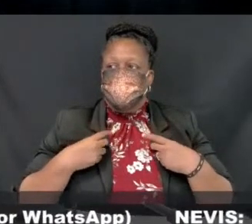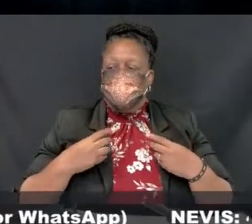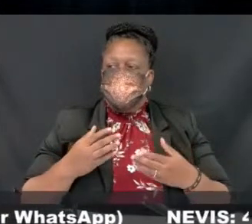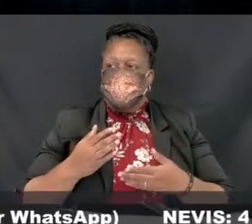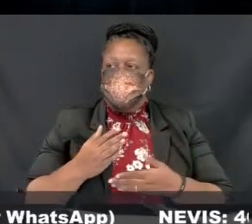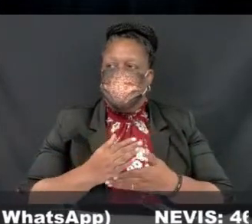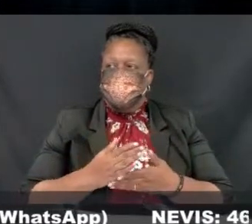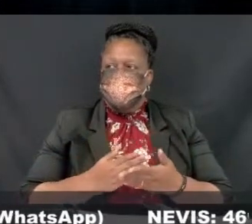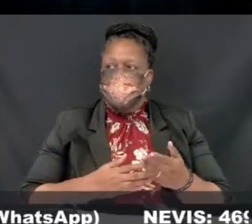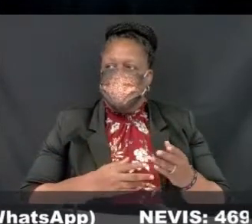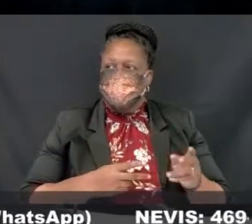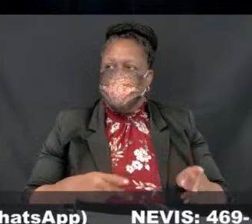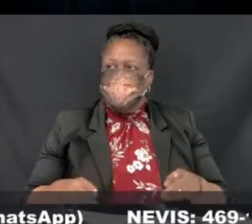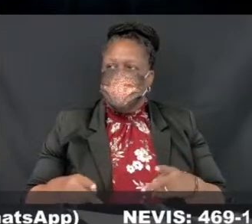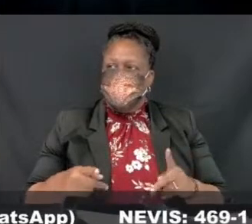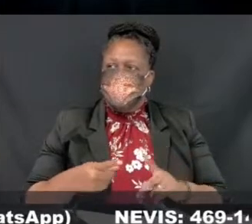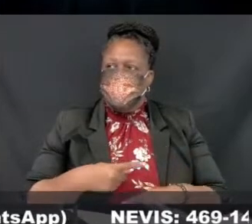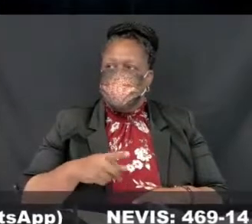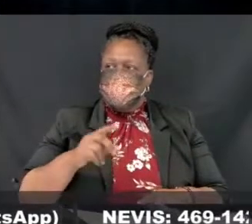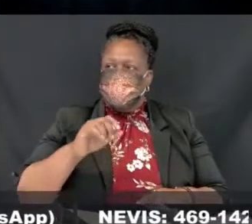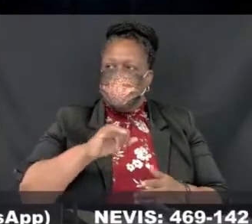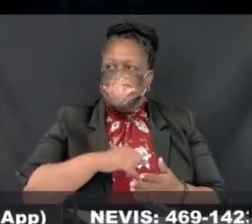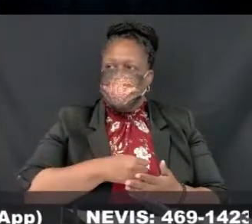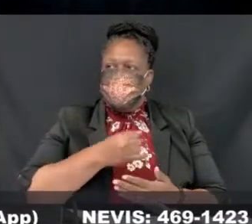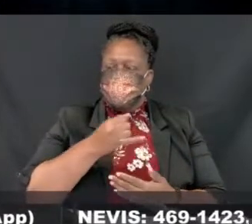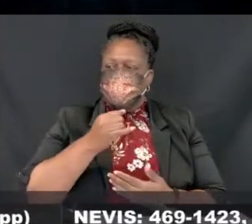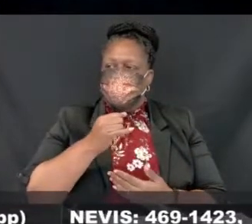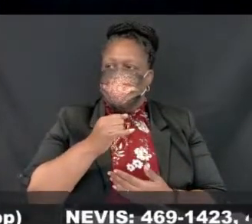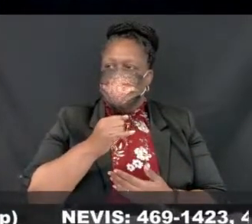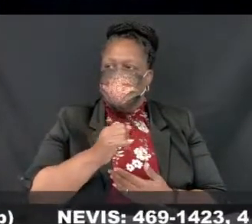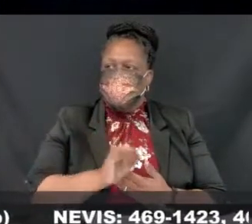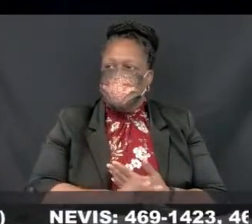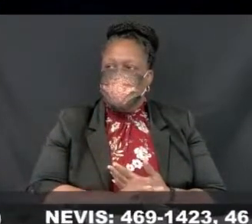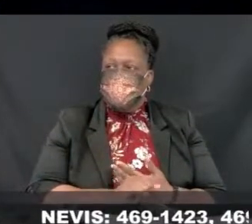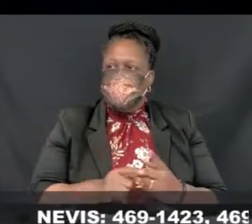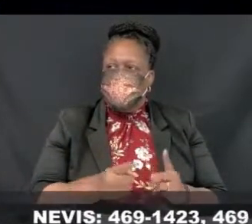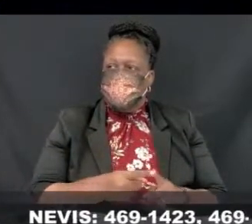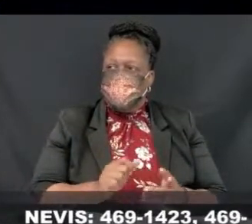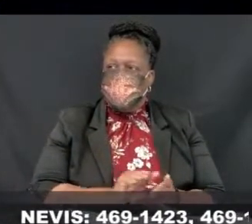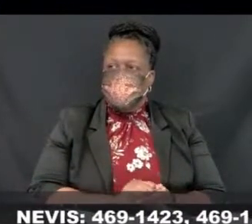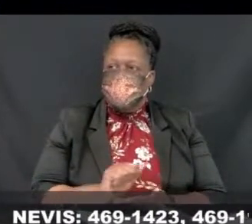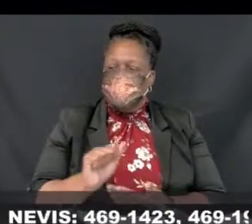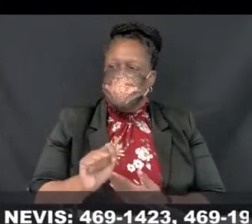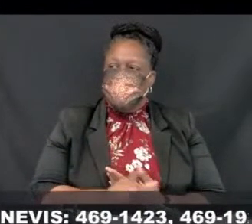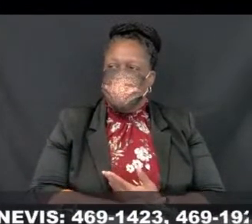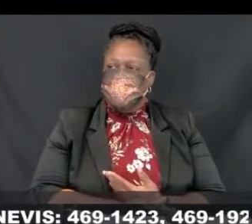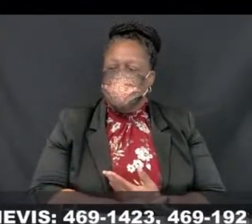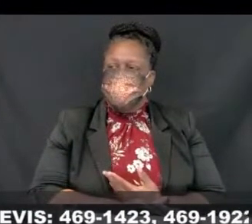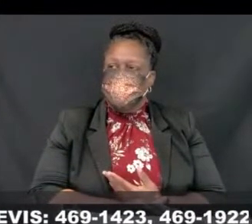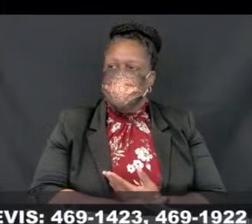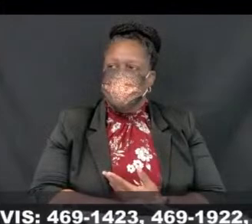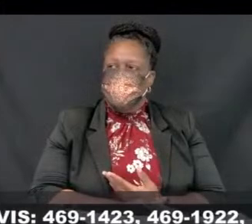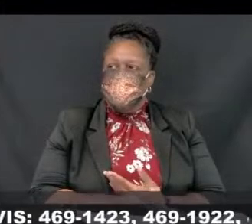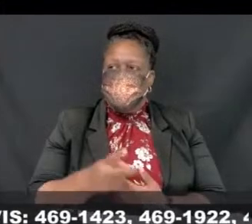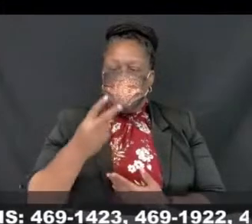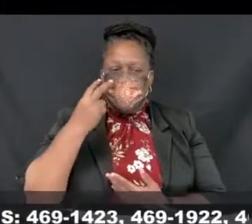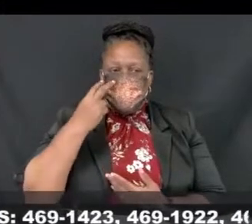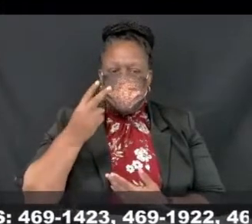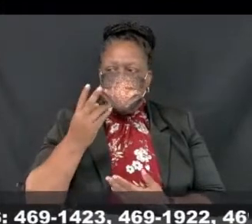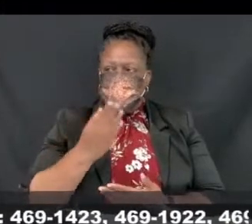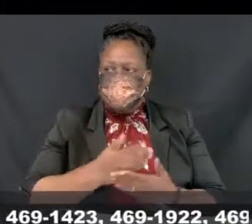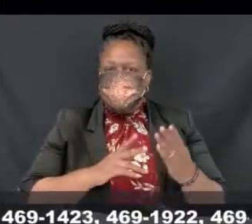that activity from January to April. And I think if you look on Bravo, channel Bravo, you will see